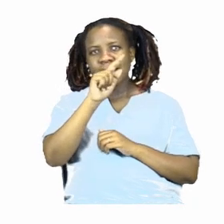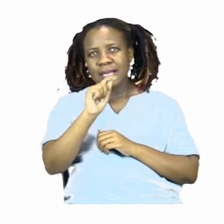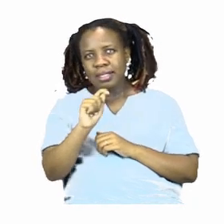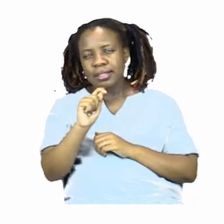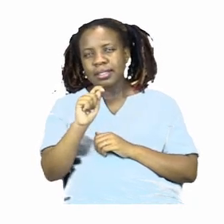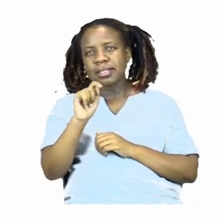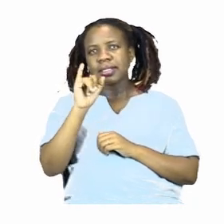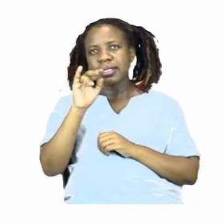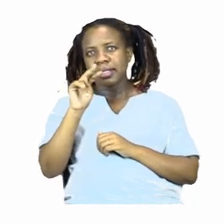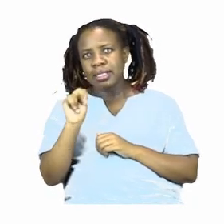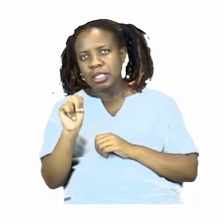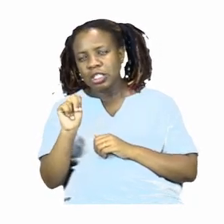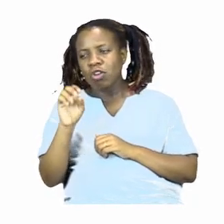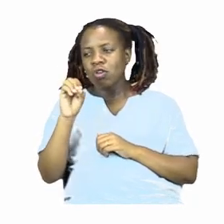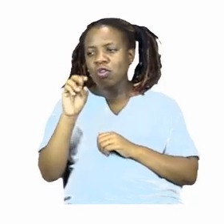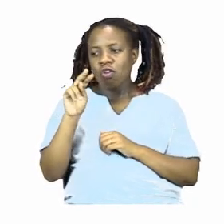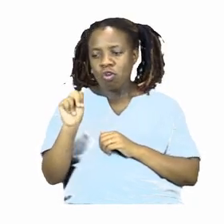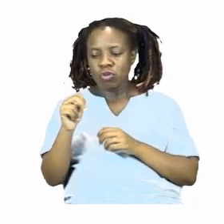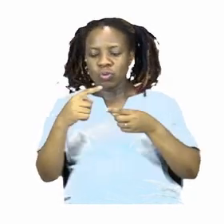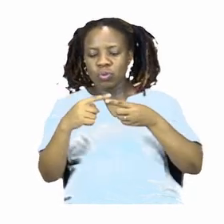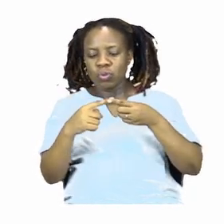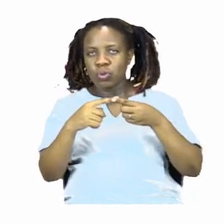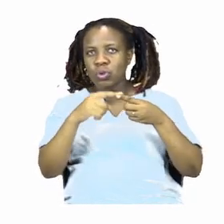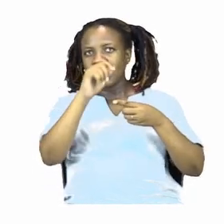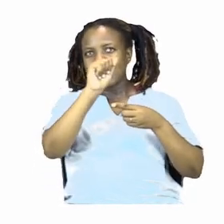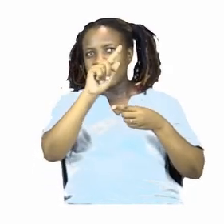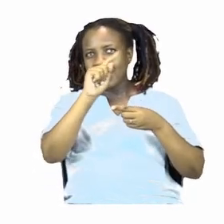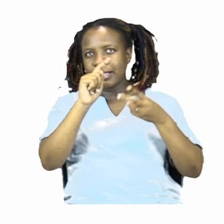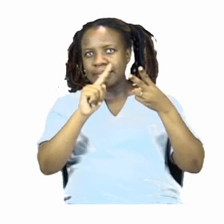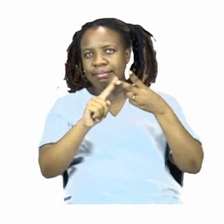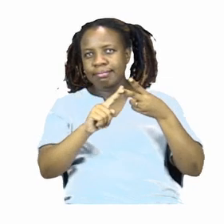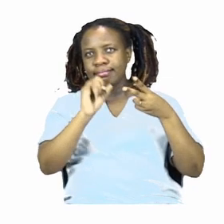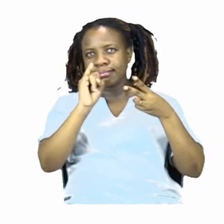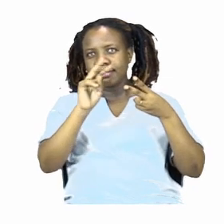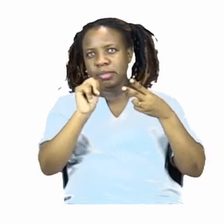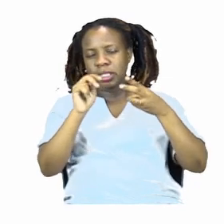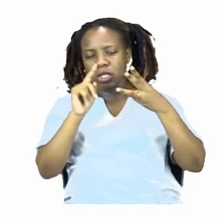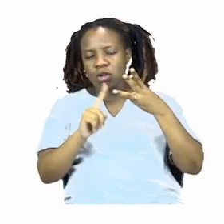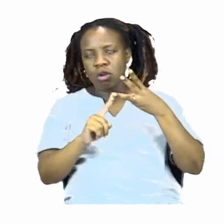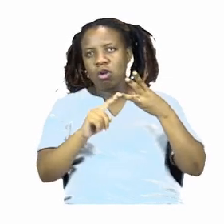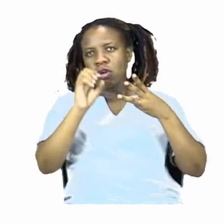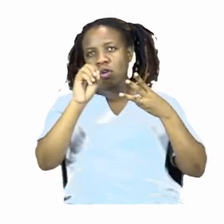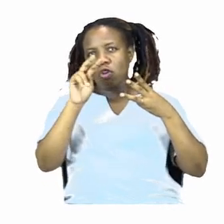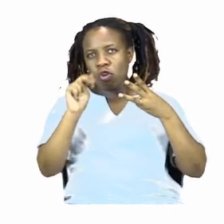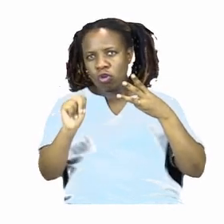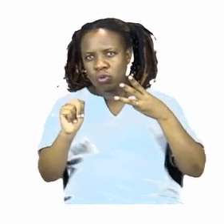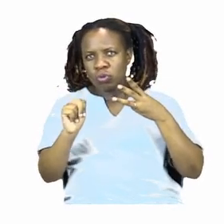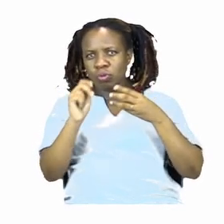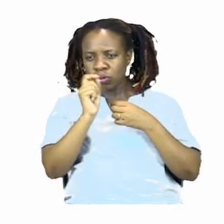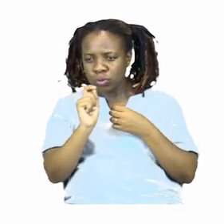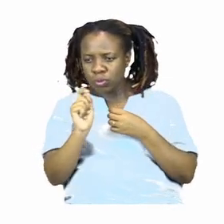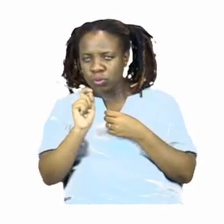in either at, in, or on. Now the first example has been done for you.